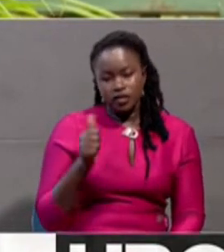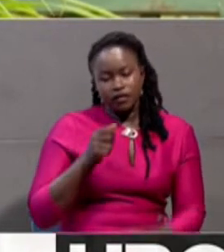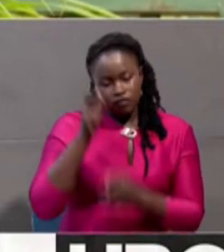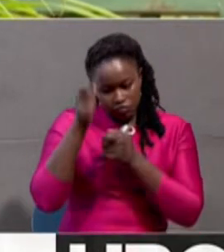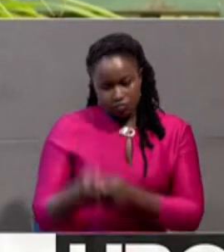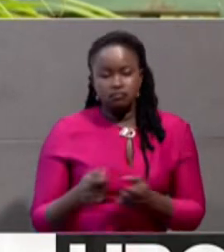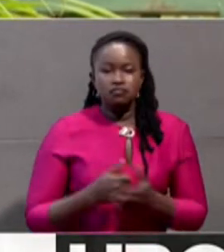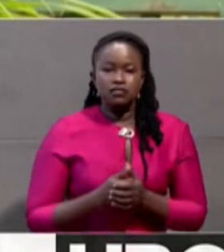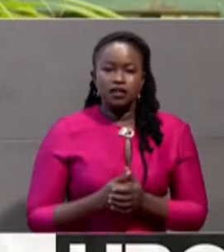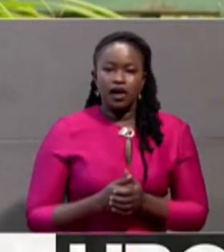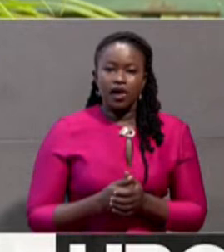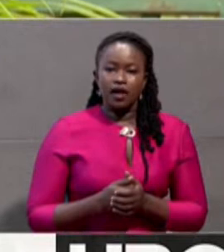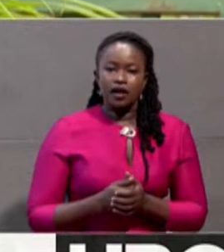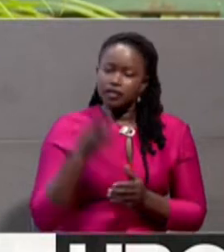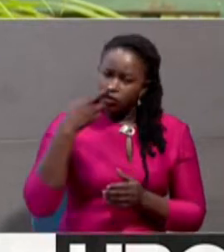in a record time.